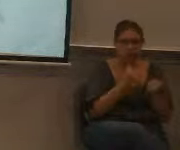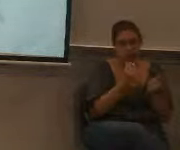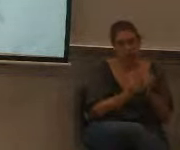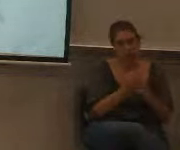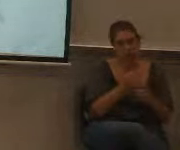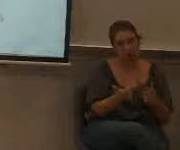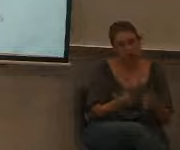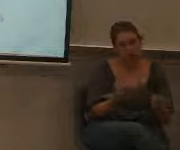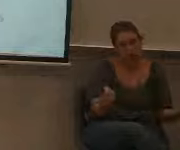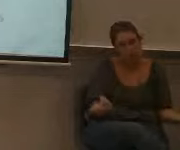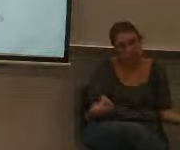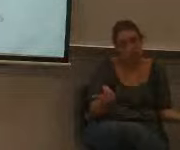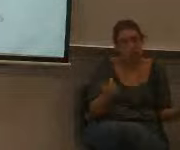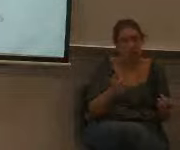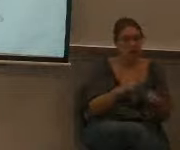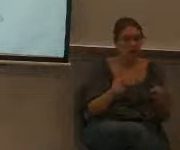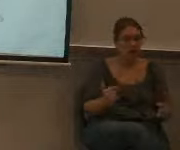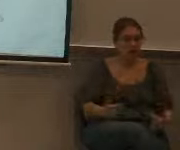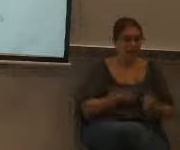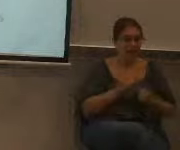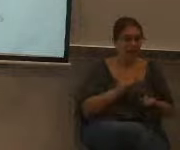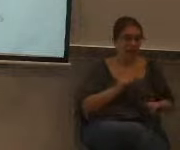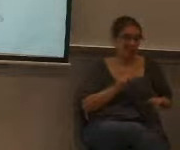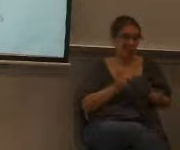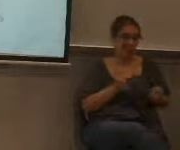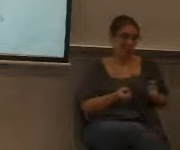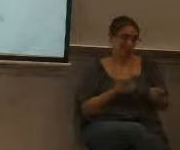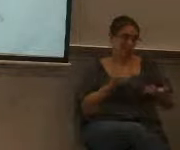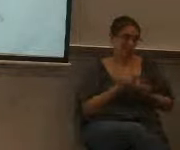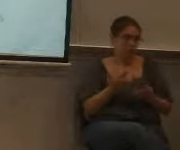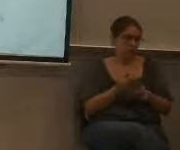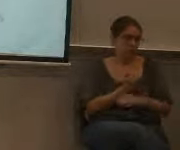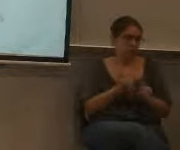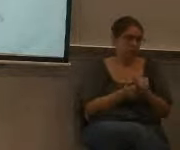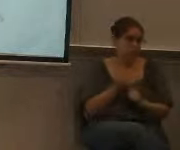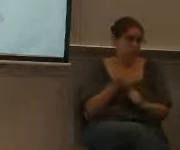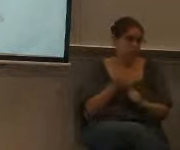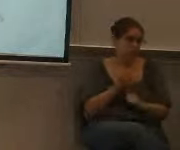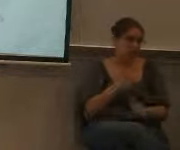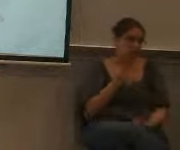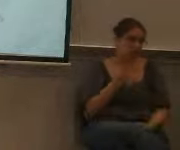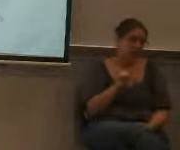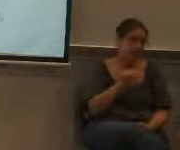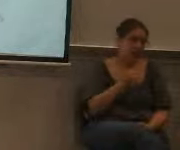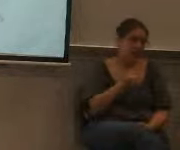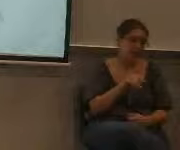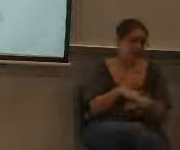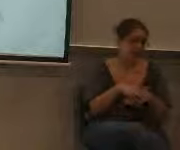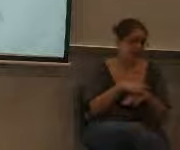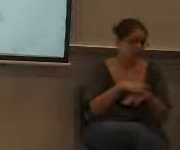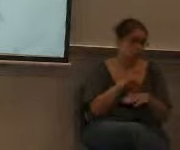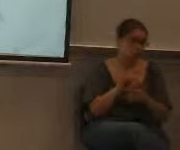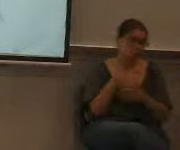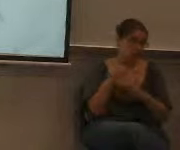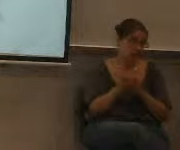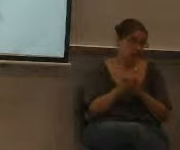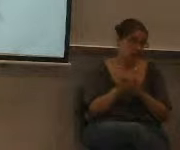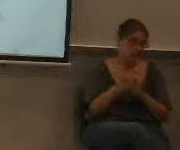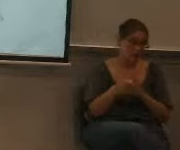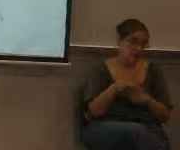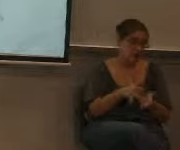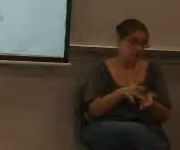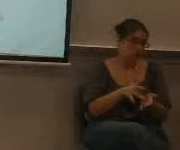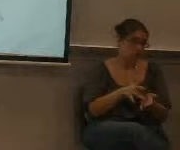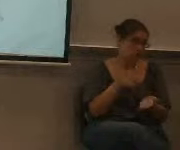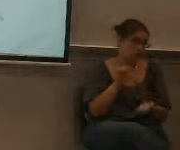trade-off, but organisms have evolved to use most of the habitats on Earth, and that's just one of the examples where they did.